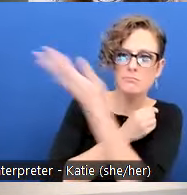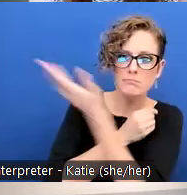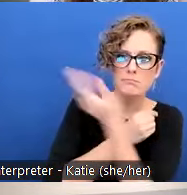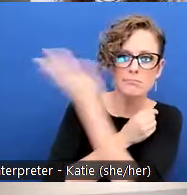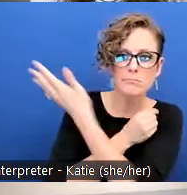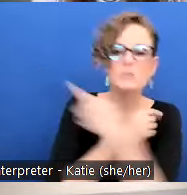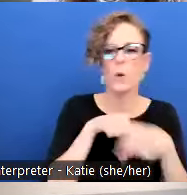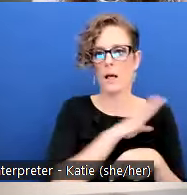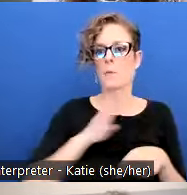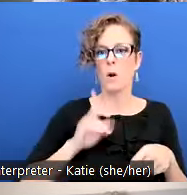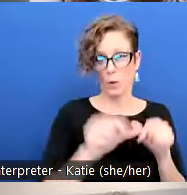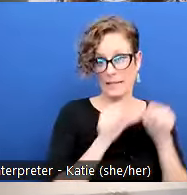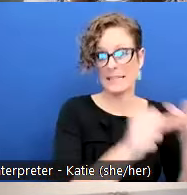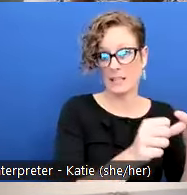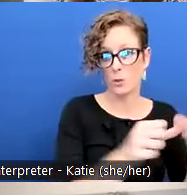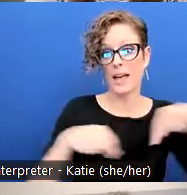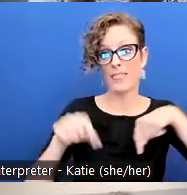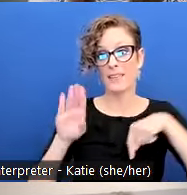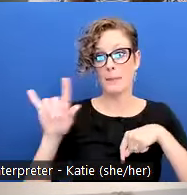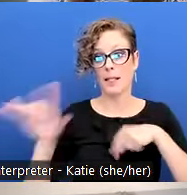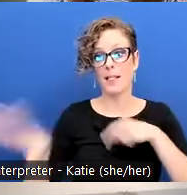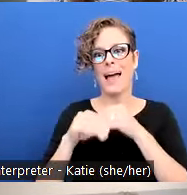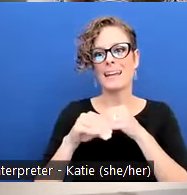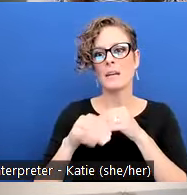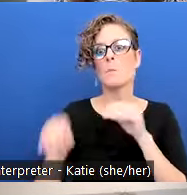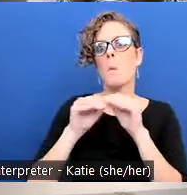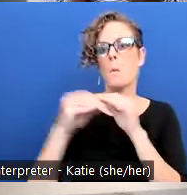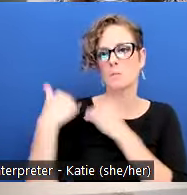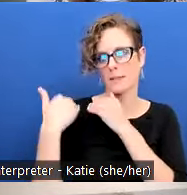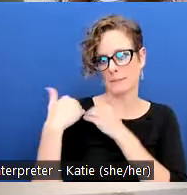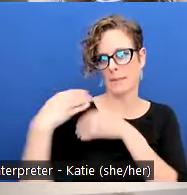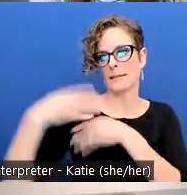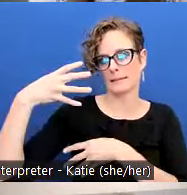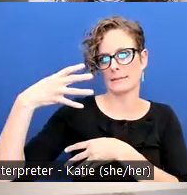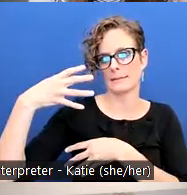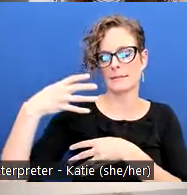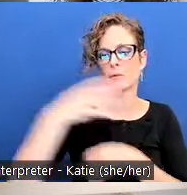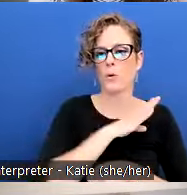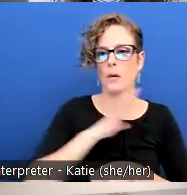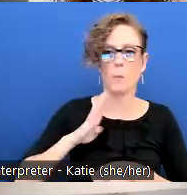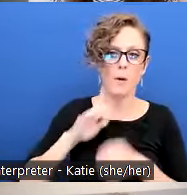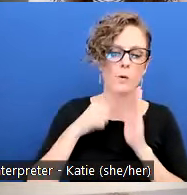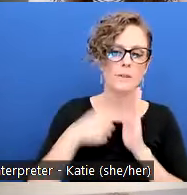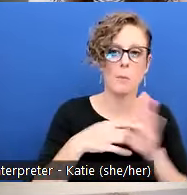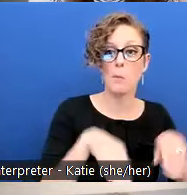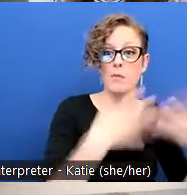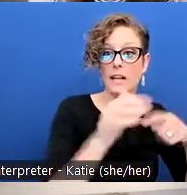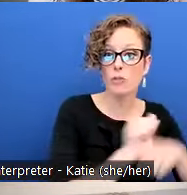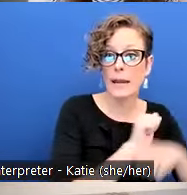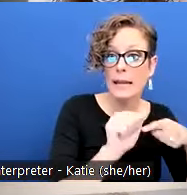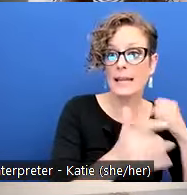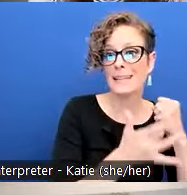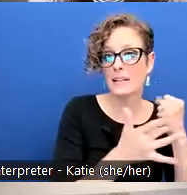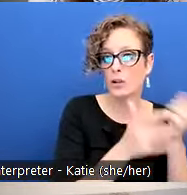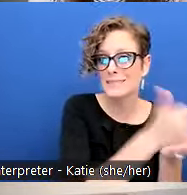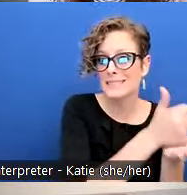bill also added a few new responsibilities for the board, and that was focused on things like providing training and technical assistance